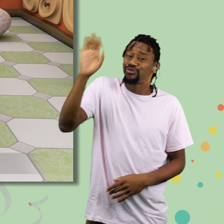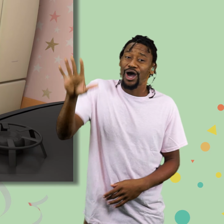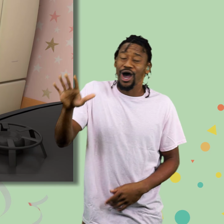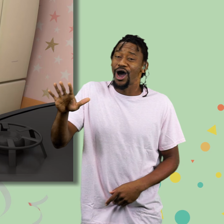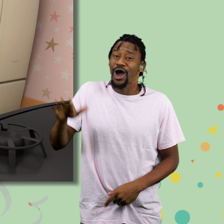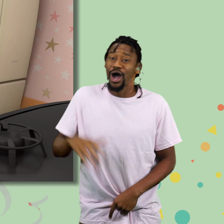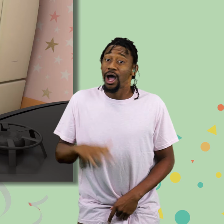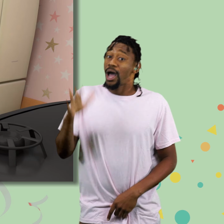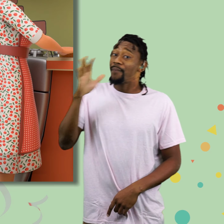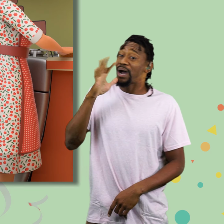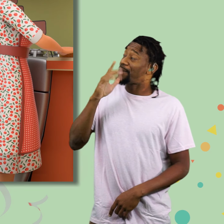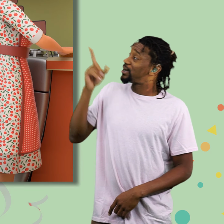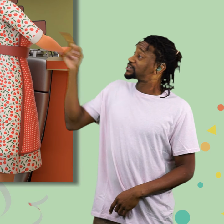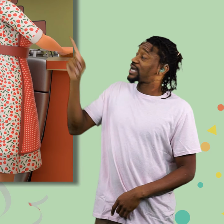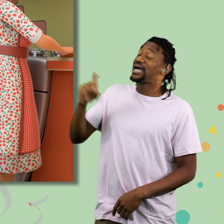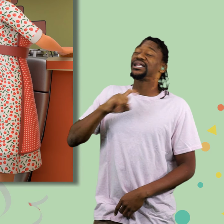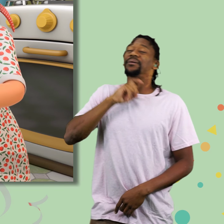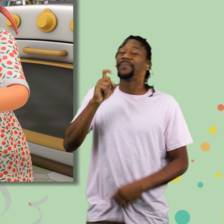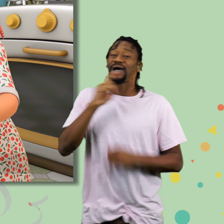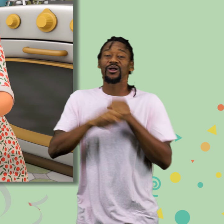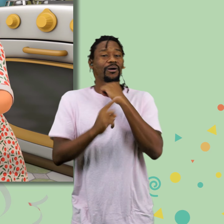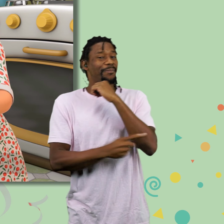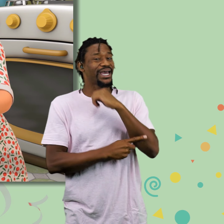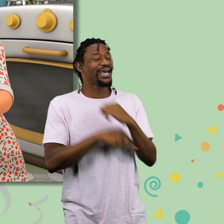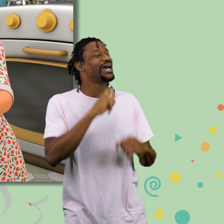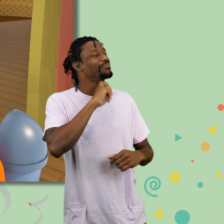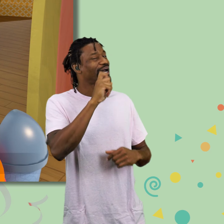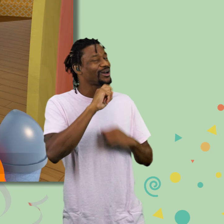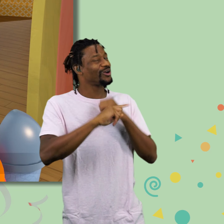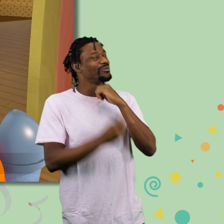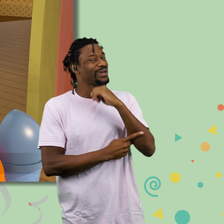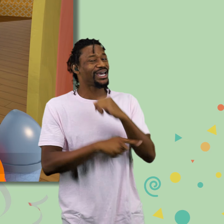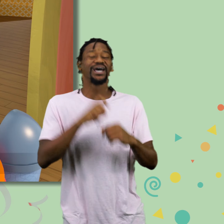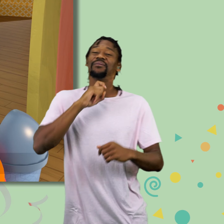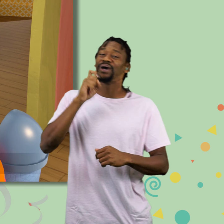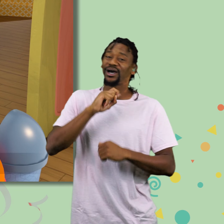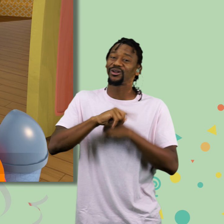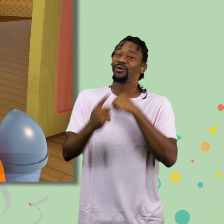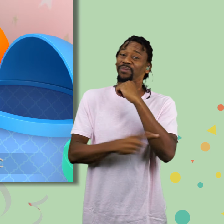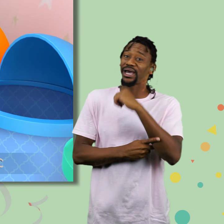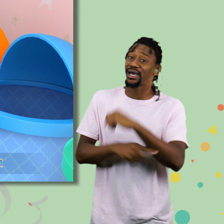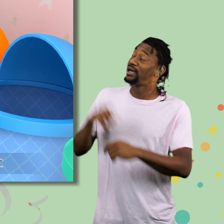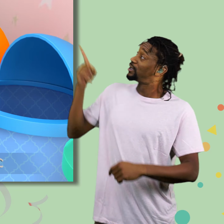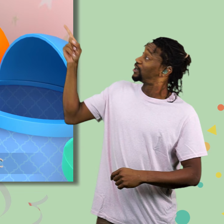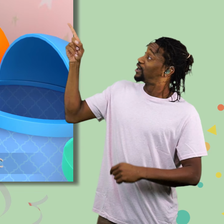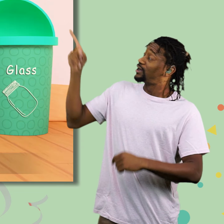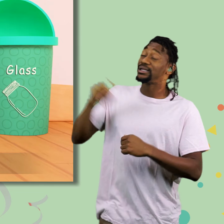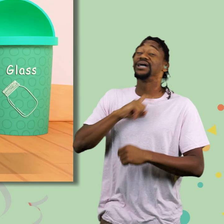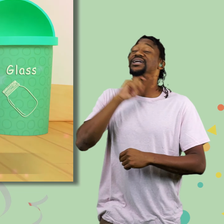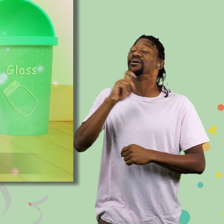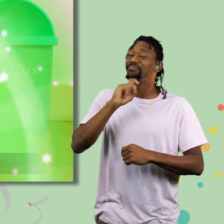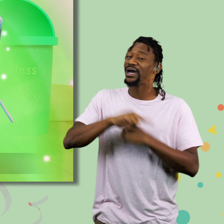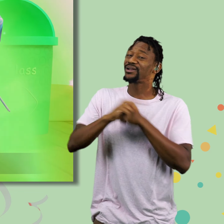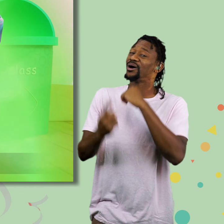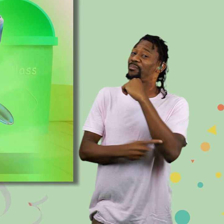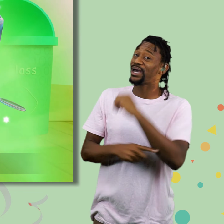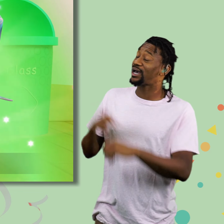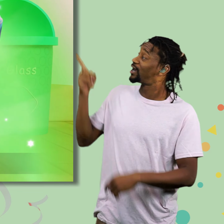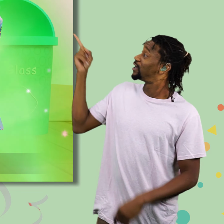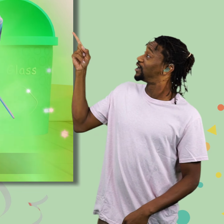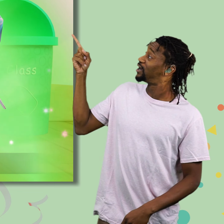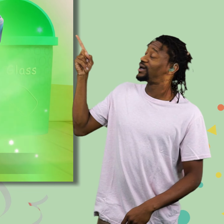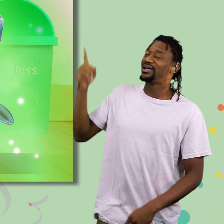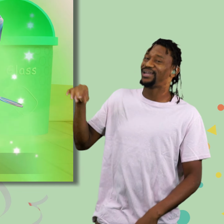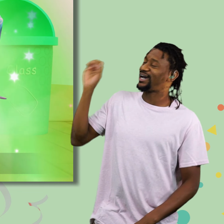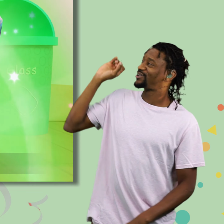where it goes Mother shows in the metal bin, metal bin, metal bin Mother shows in the metal